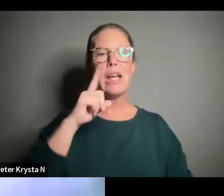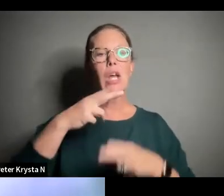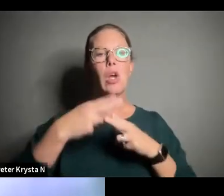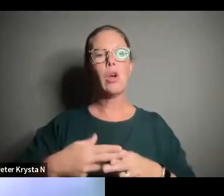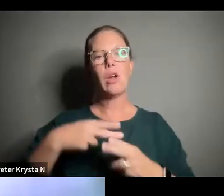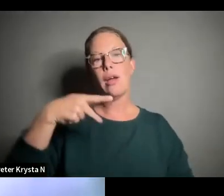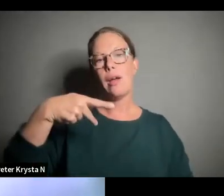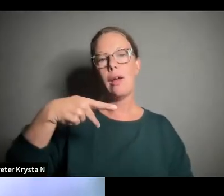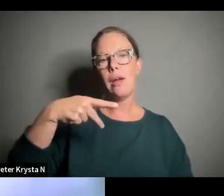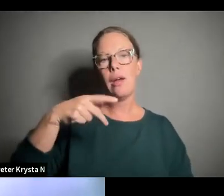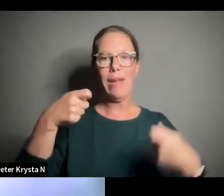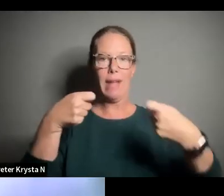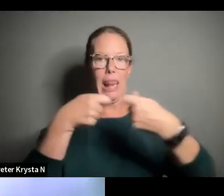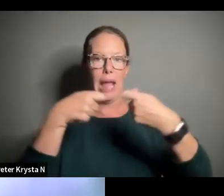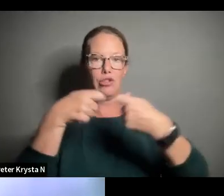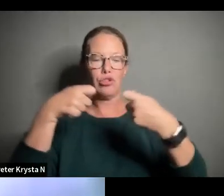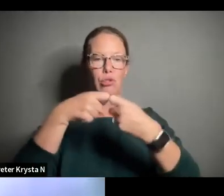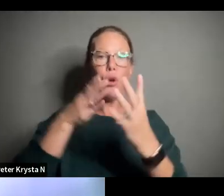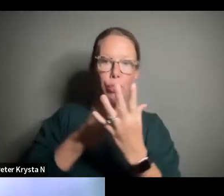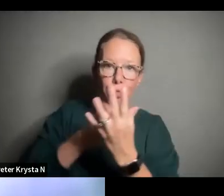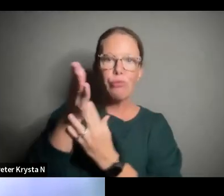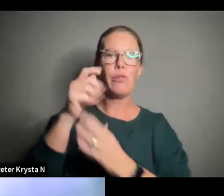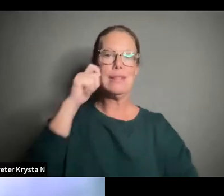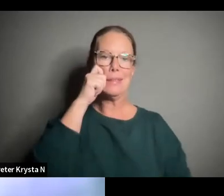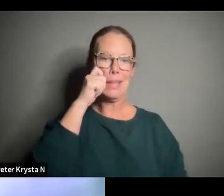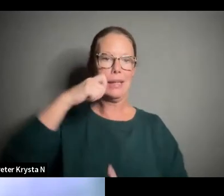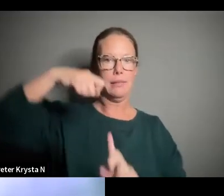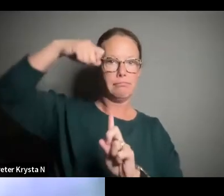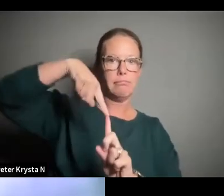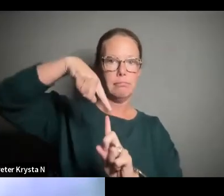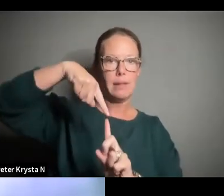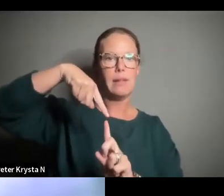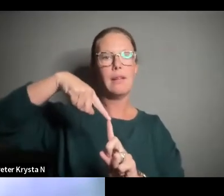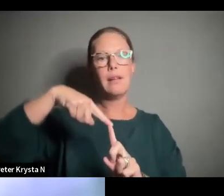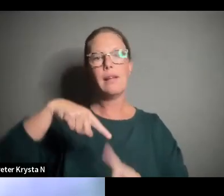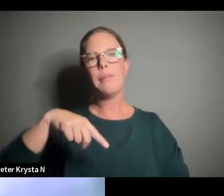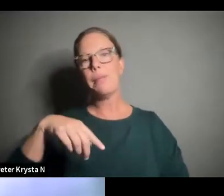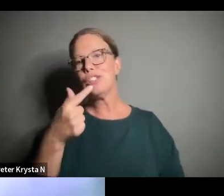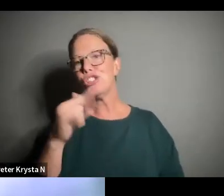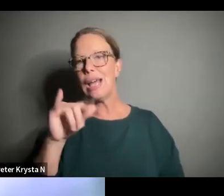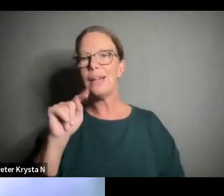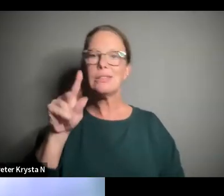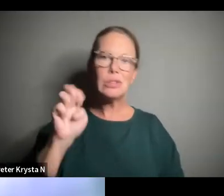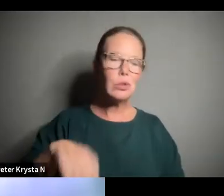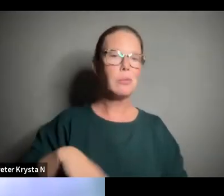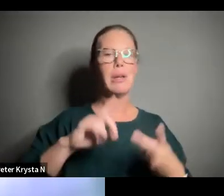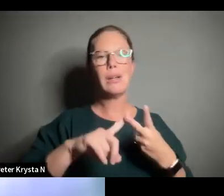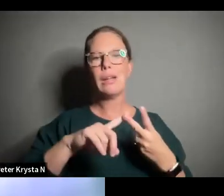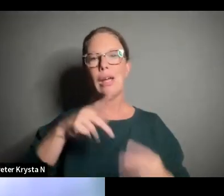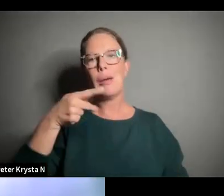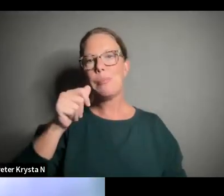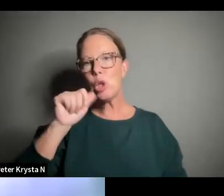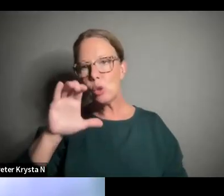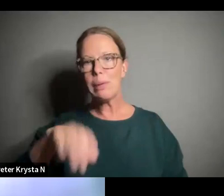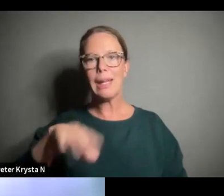percutaneous device. So you have electrodes coming through your skin. Like many things, you may have a gastrostomy tube, a suprapubic catheter.